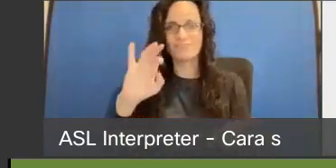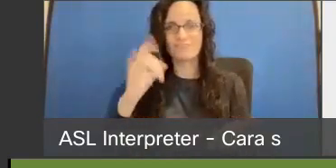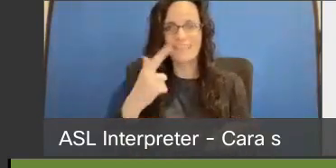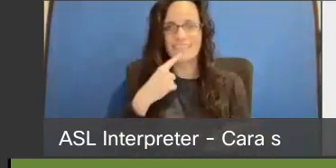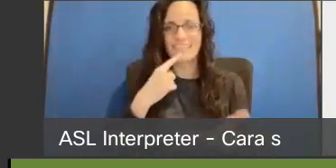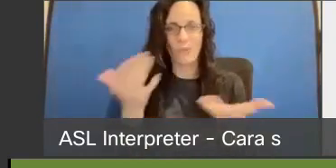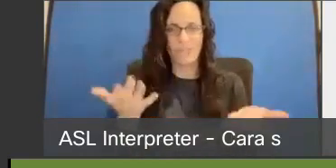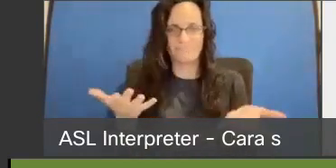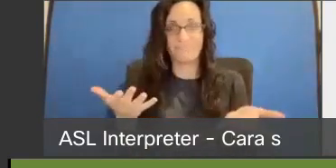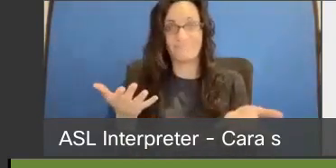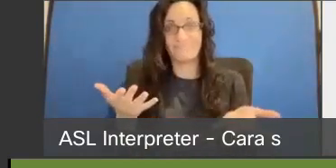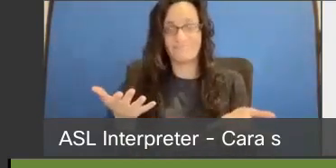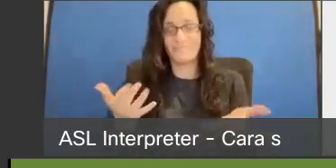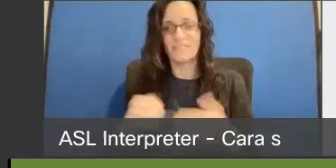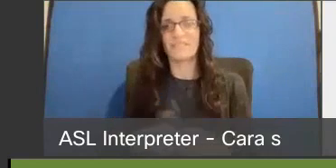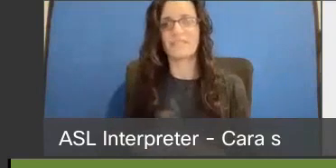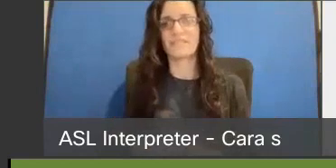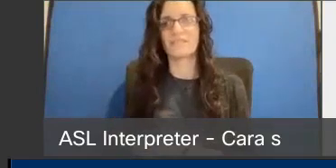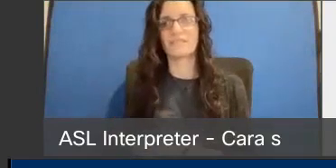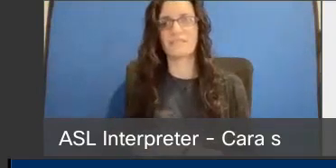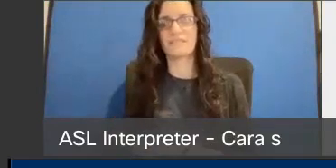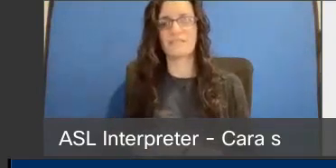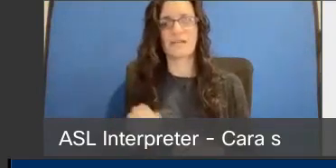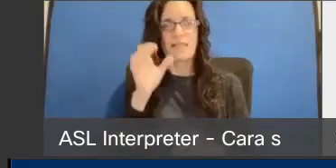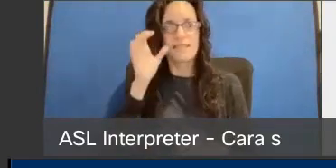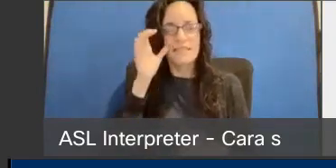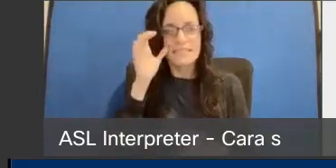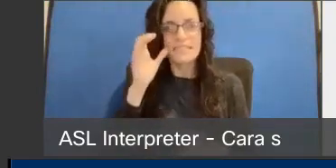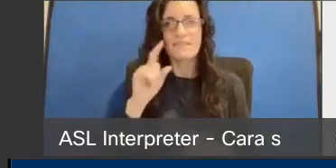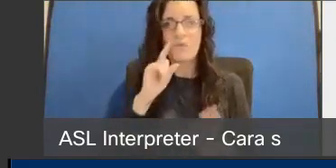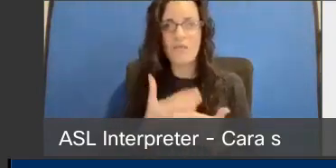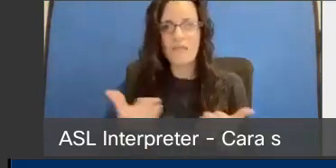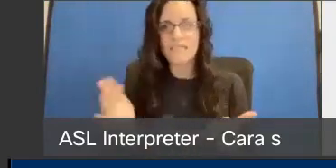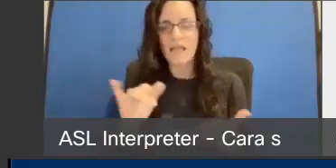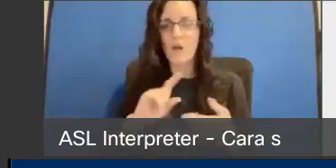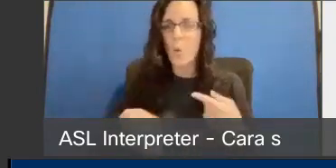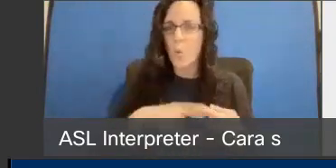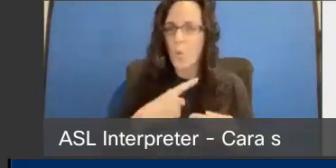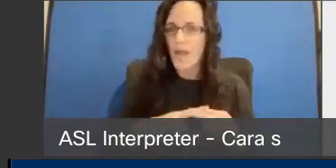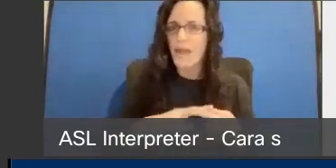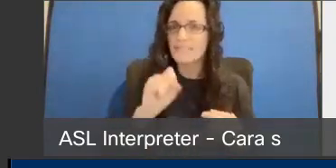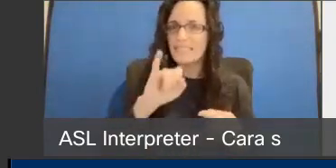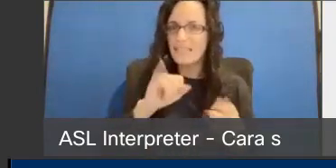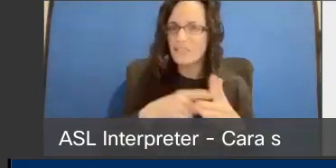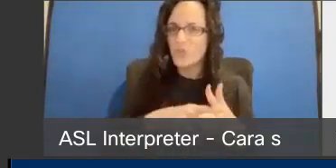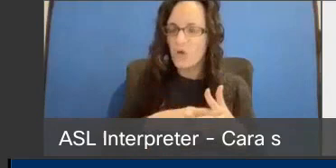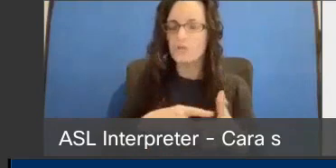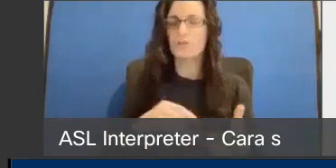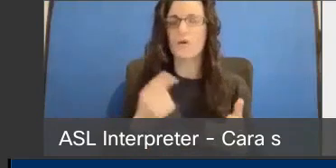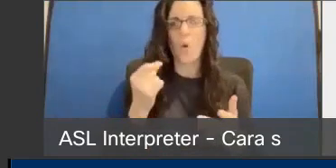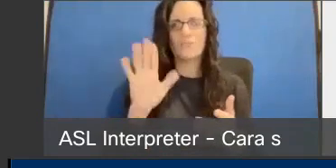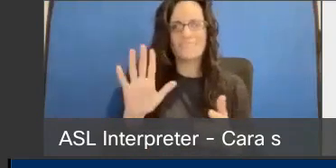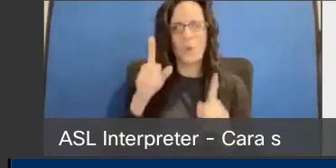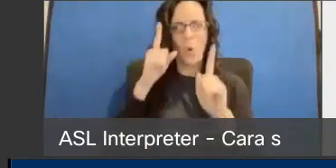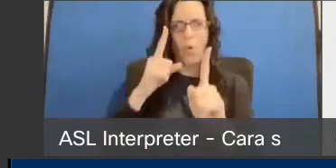listening, especially for some things like when did this start? What did it serve for him? What was it he wanted? And